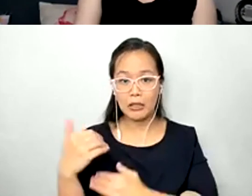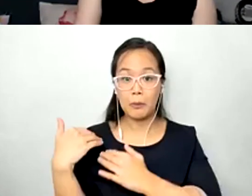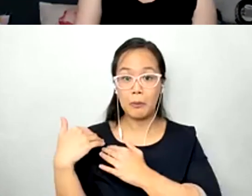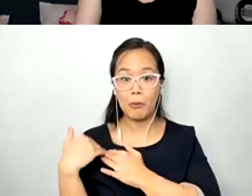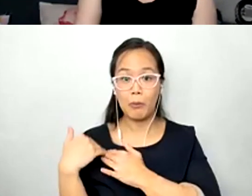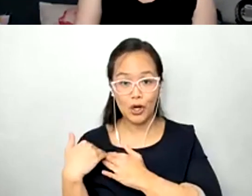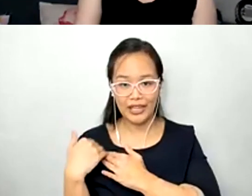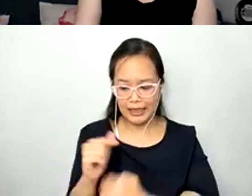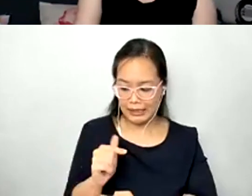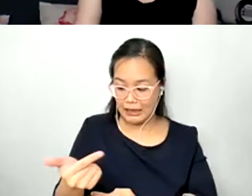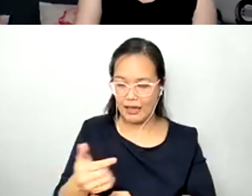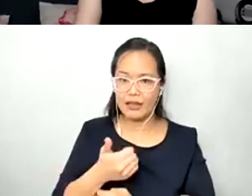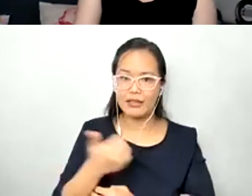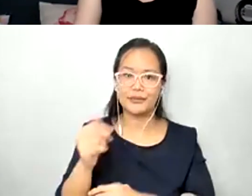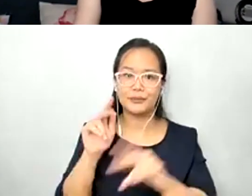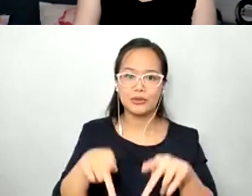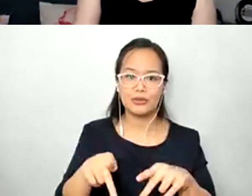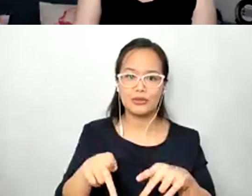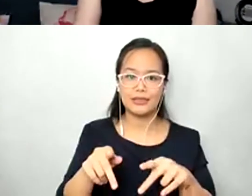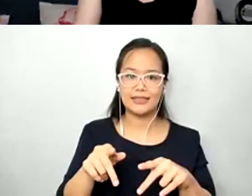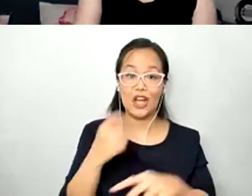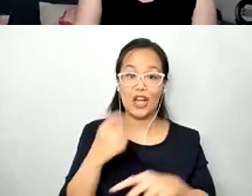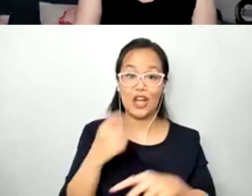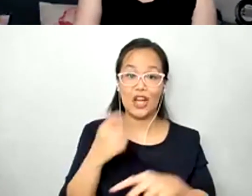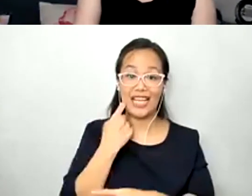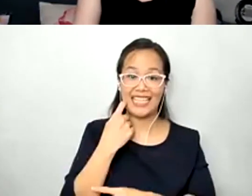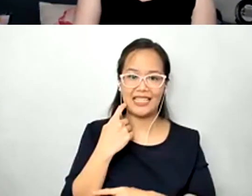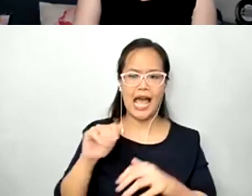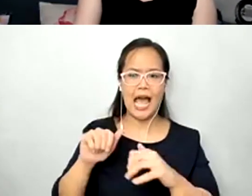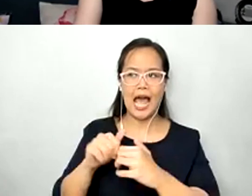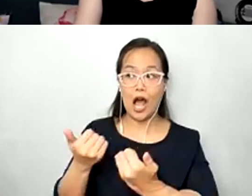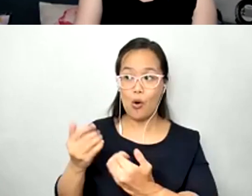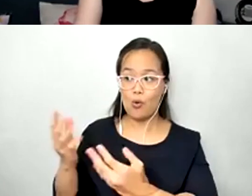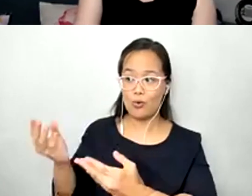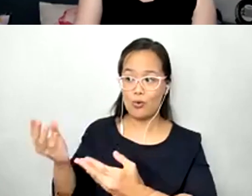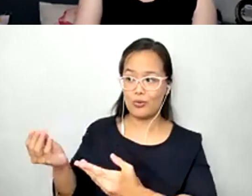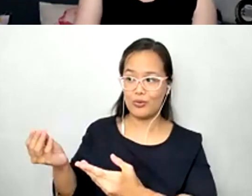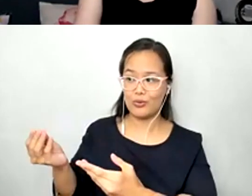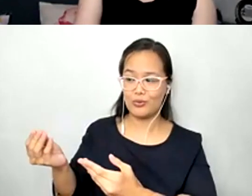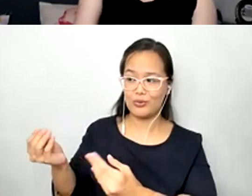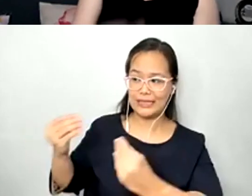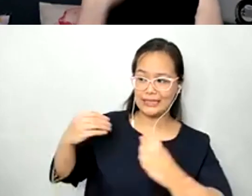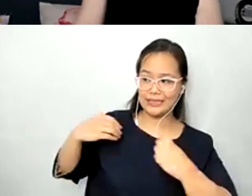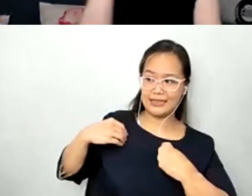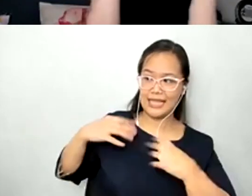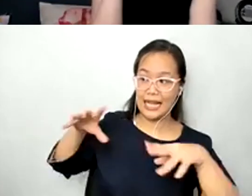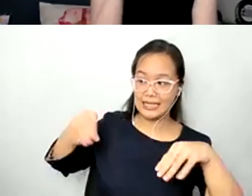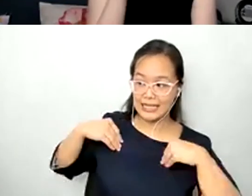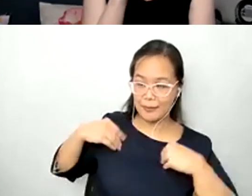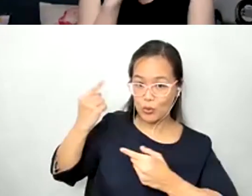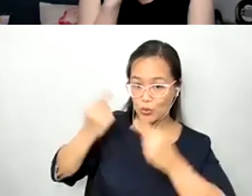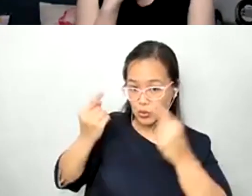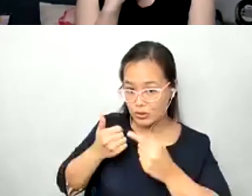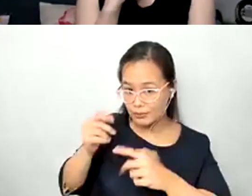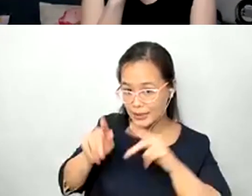no, papunta sa atin, paano tayo tatanggap ng concerns ng ibang tao. Ngayon naman,